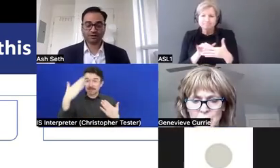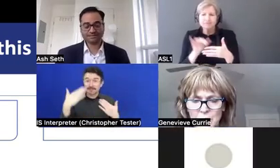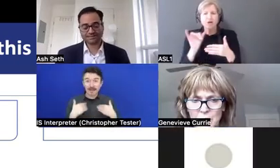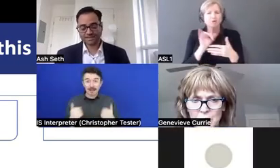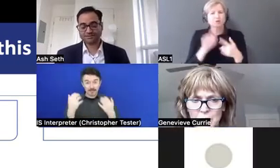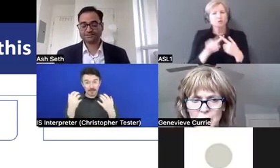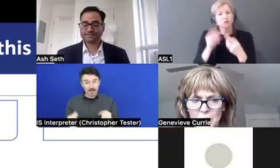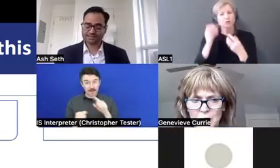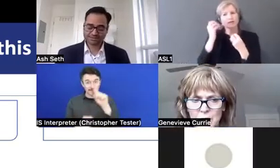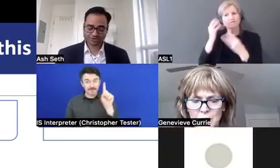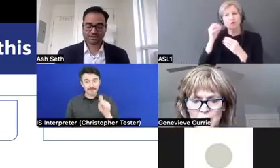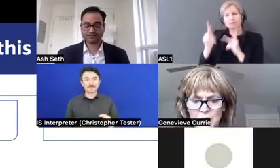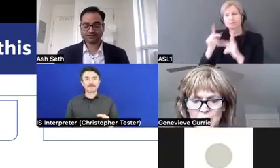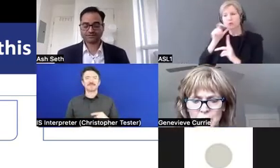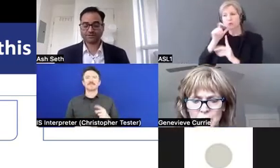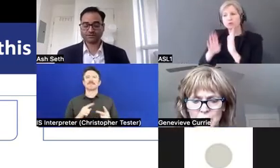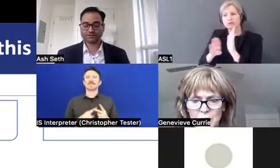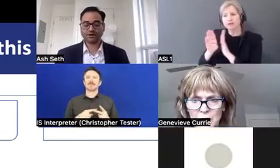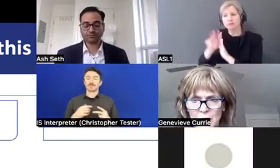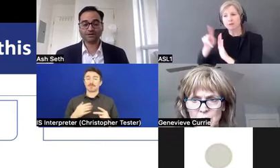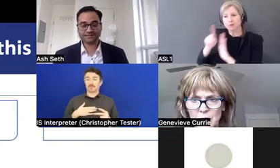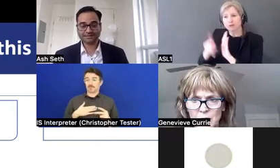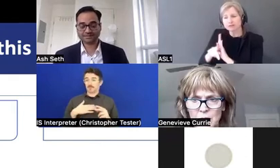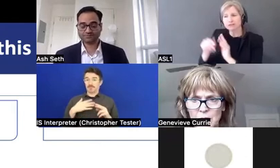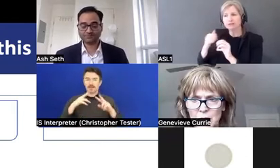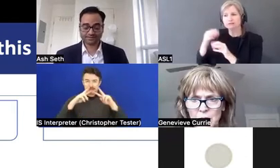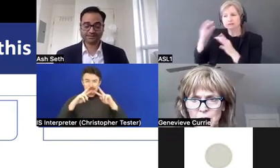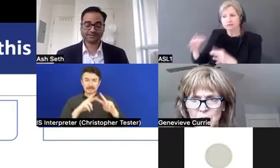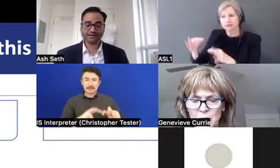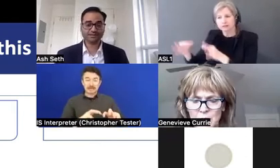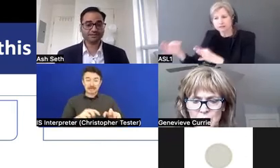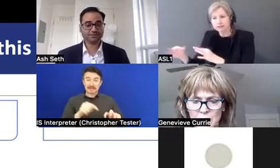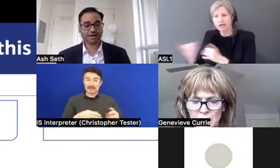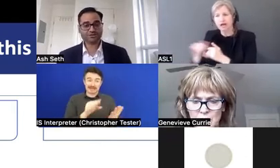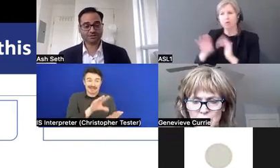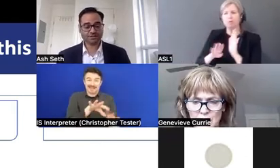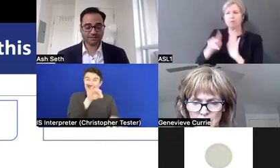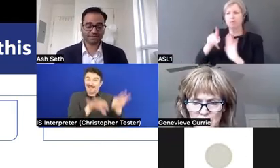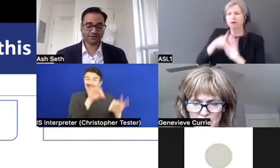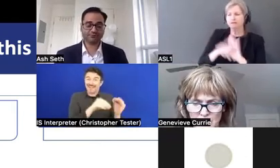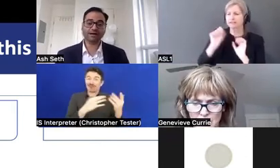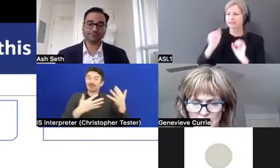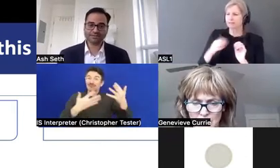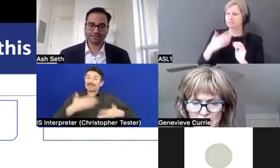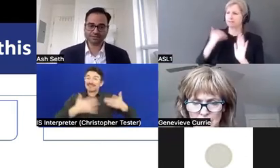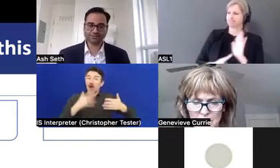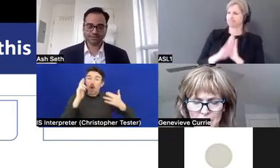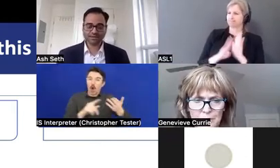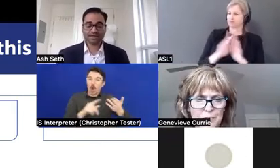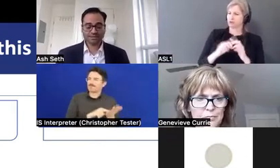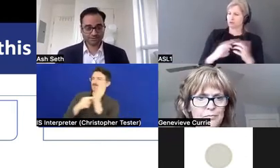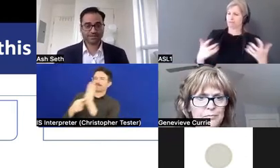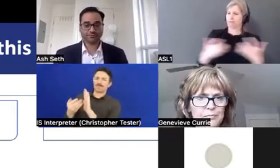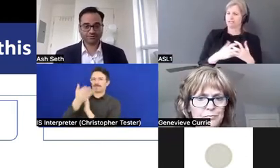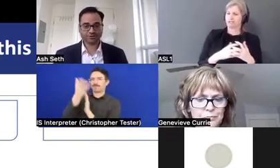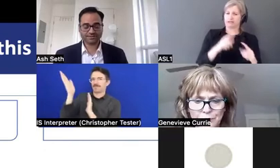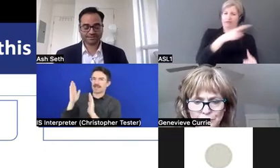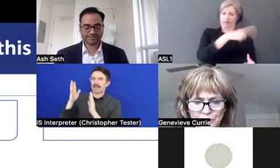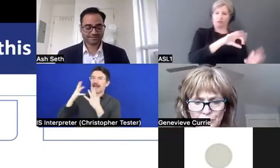inform policymakers and decision makers about how policies could be better designed to match the needs of families and youth